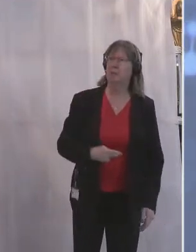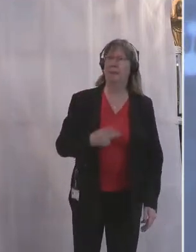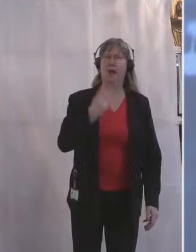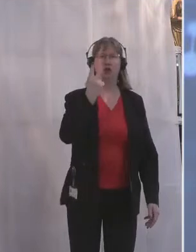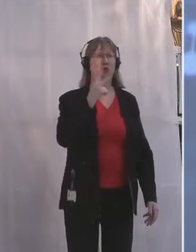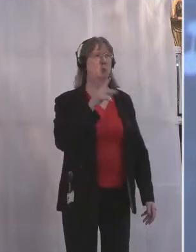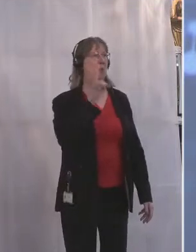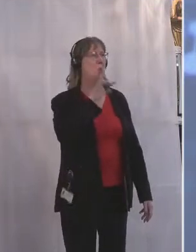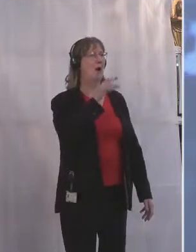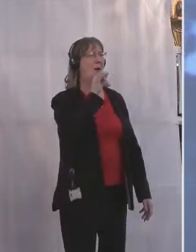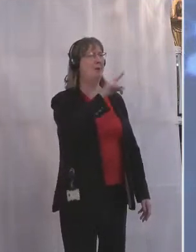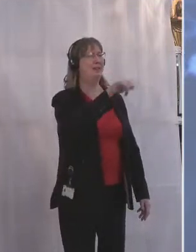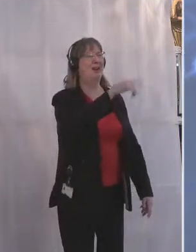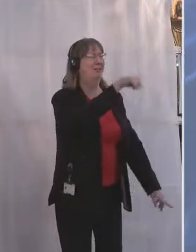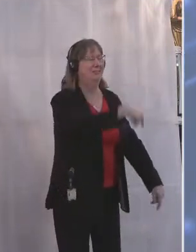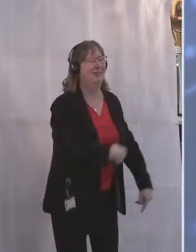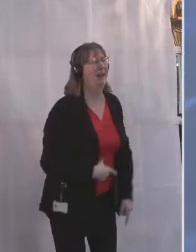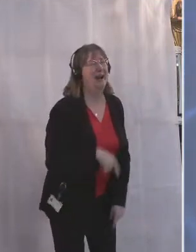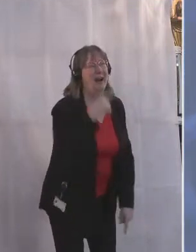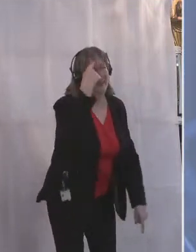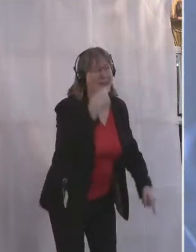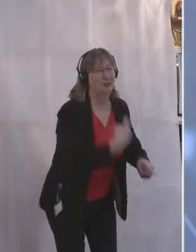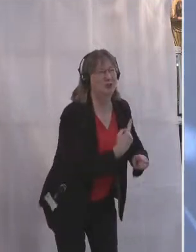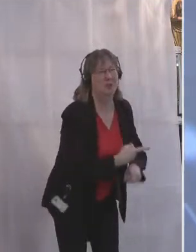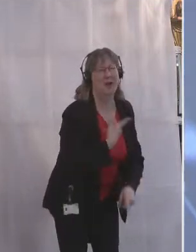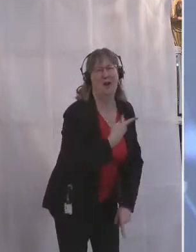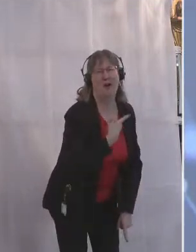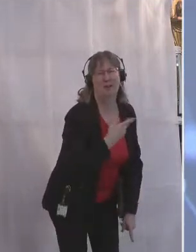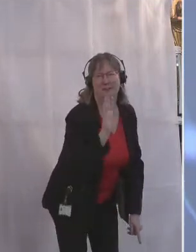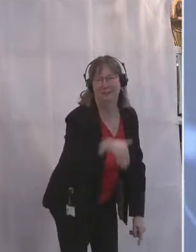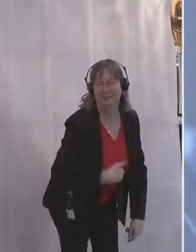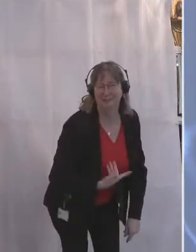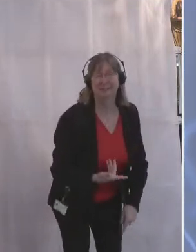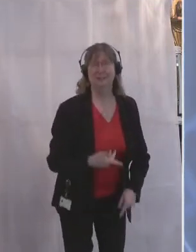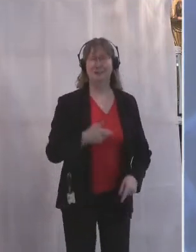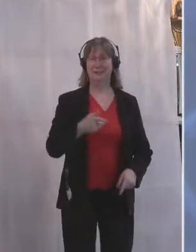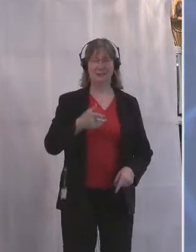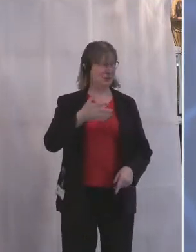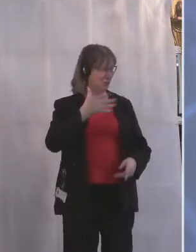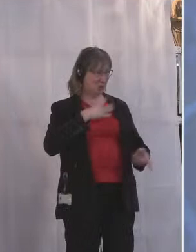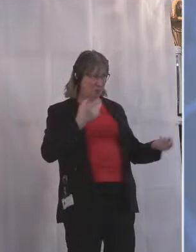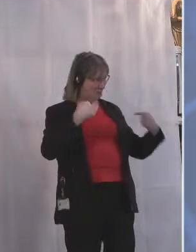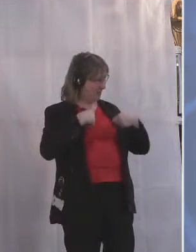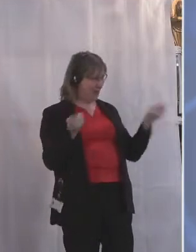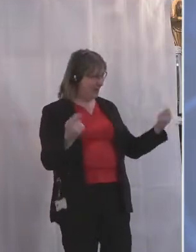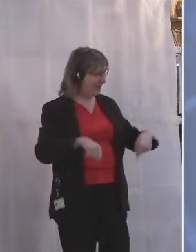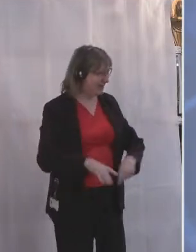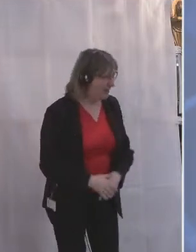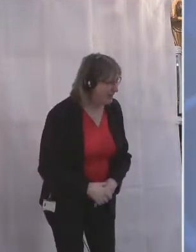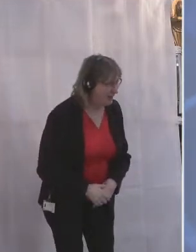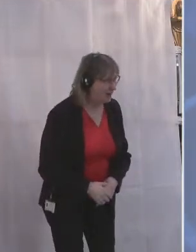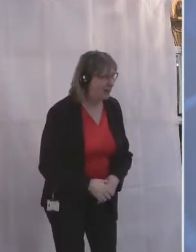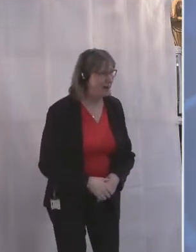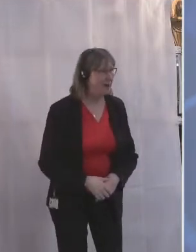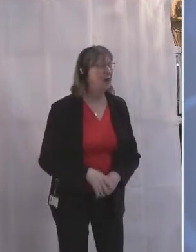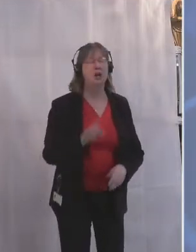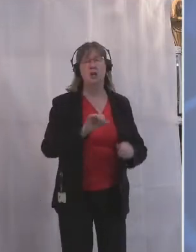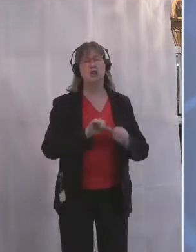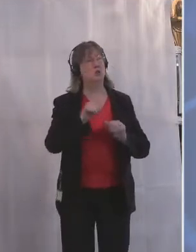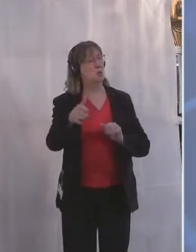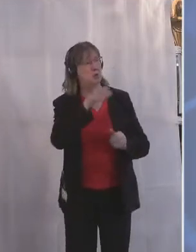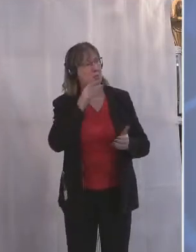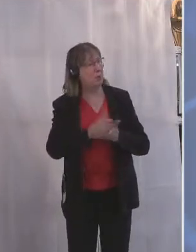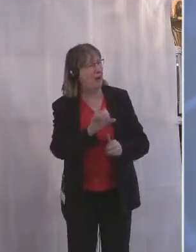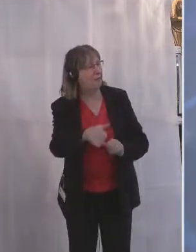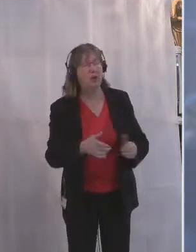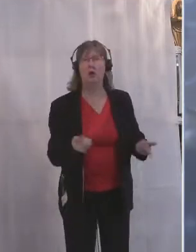middle-aged white men next to me go, I think she's talking about us. Does she not want us to be here? Anyway, where are we going after? Should we go back? And